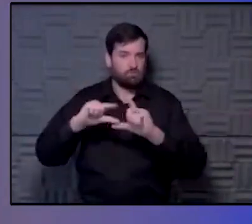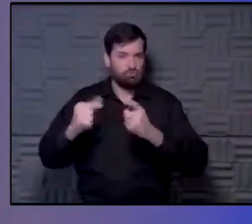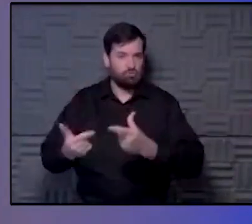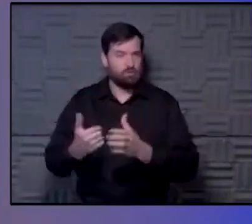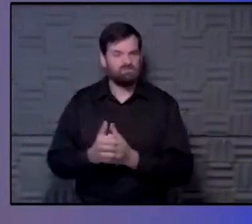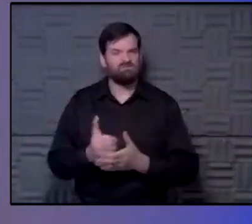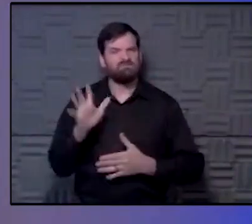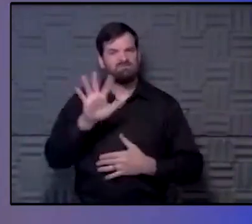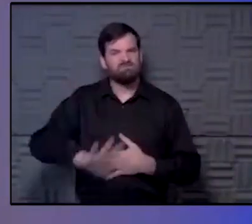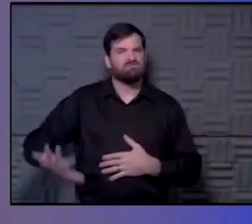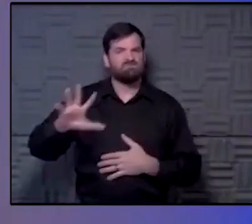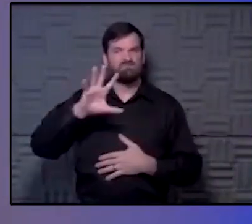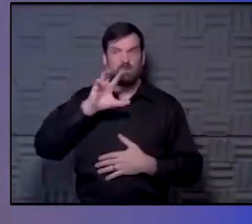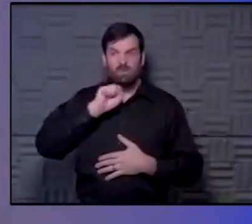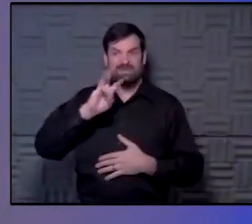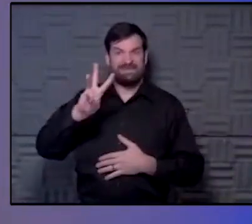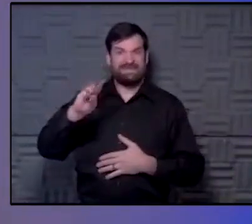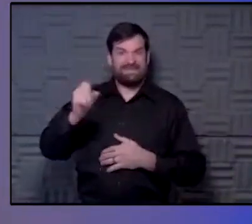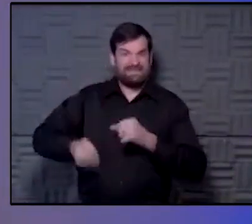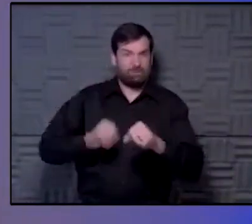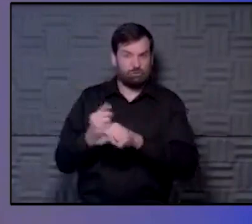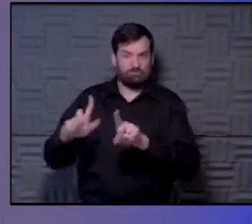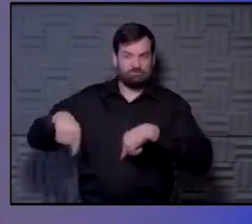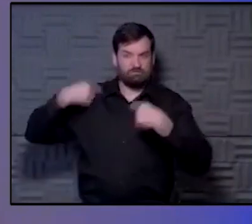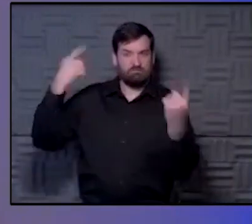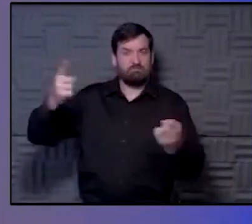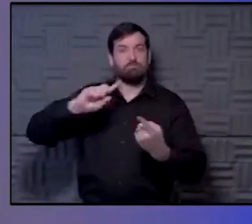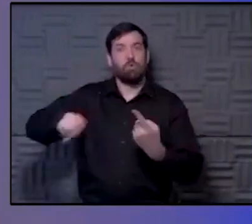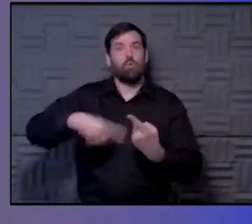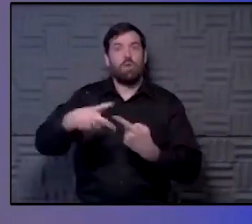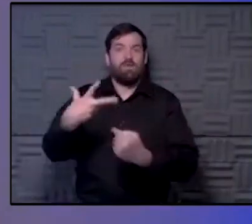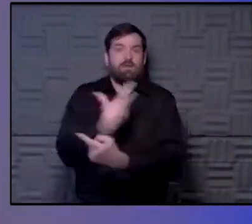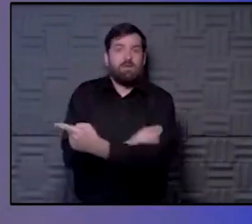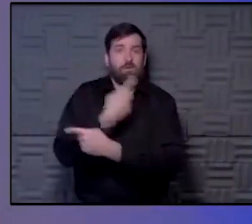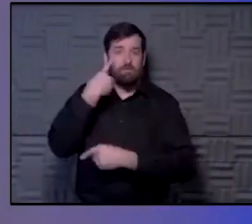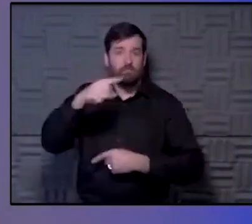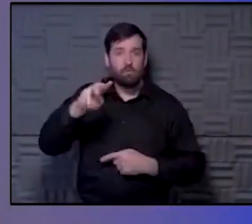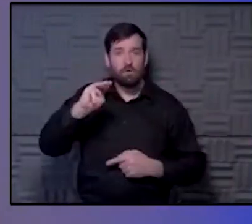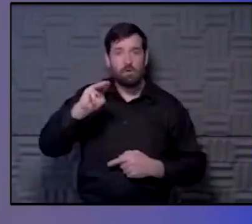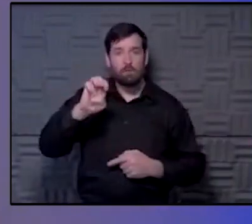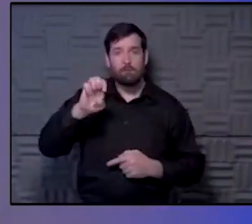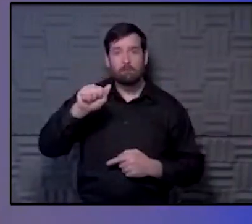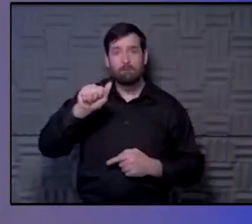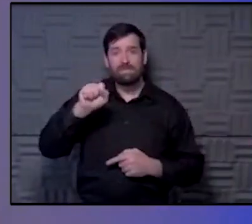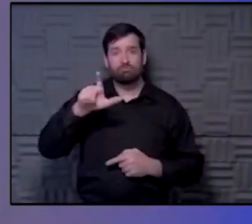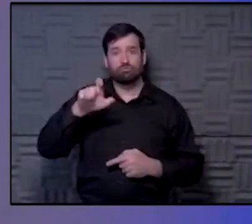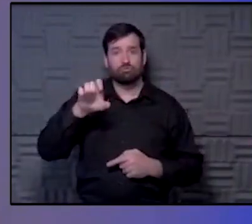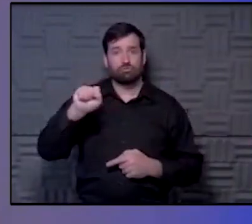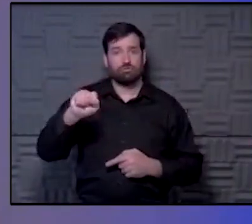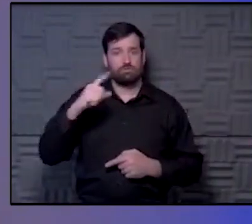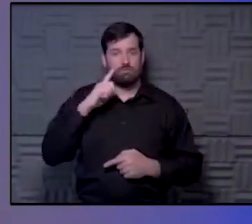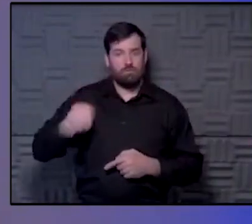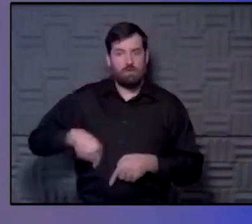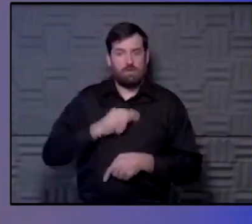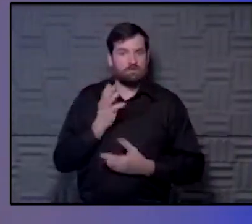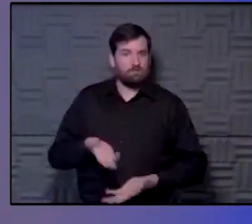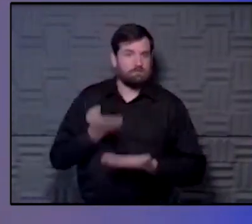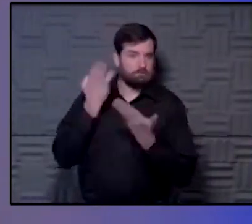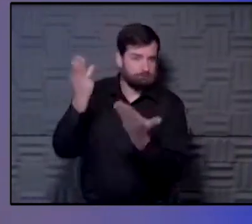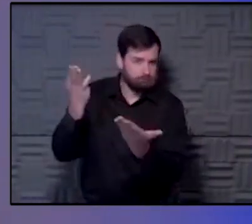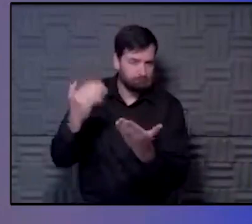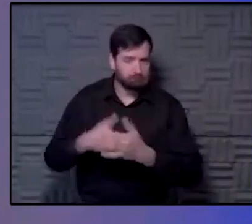It's about 60 years old. It really started around the time we had a measles vaccine to make a recommendation about.